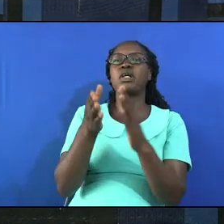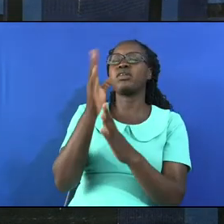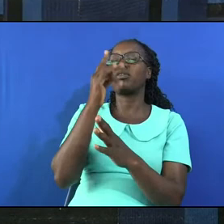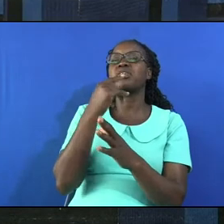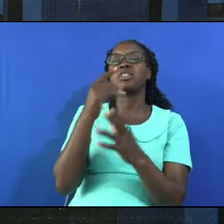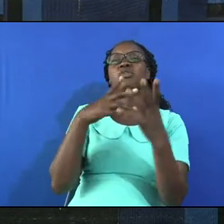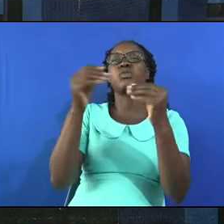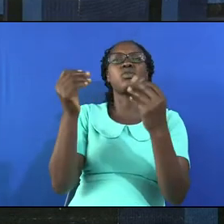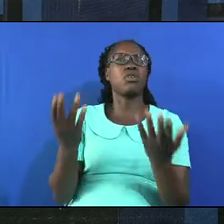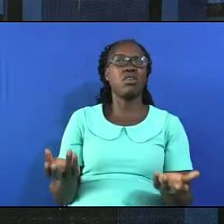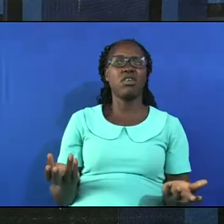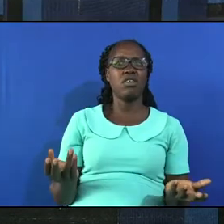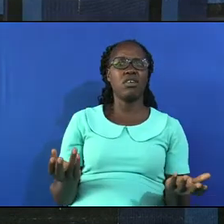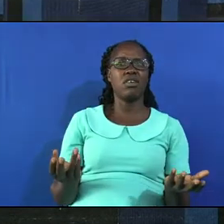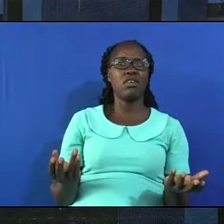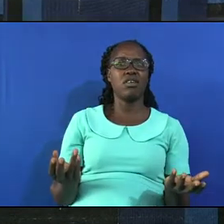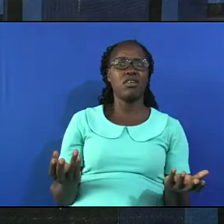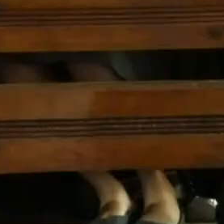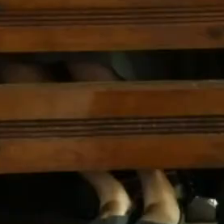told me we go.